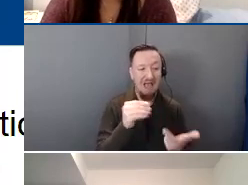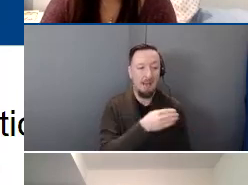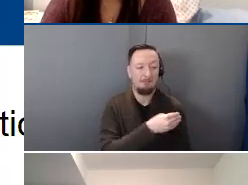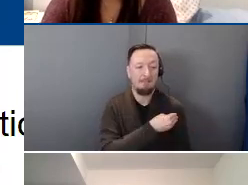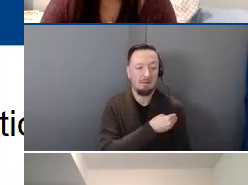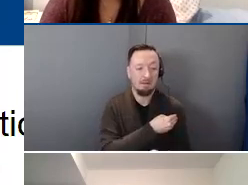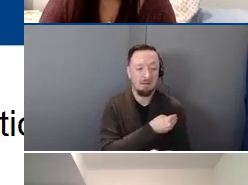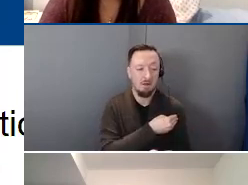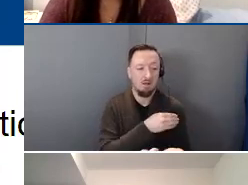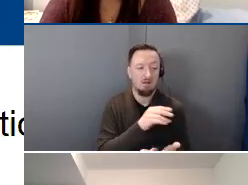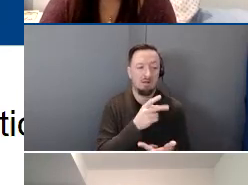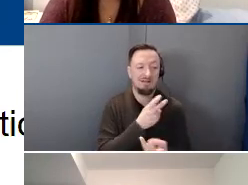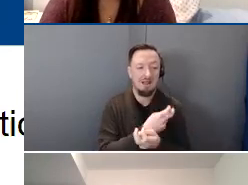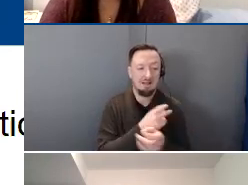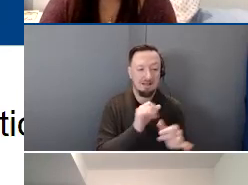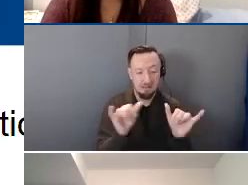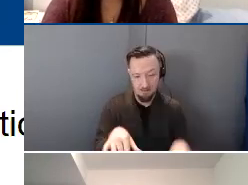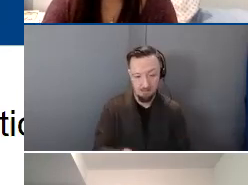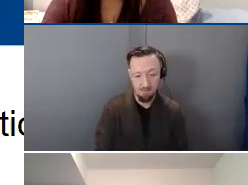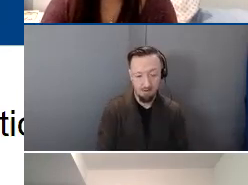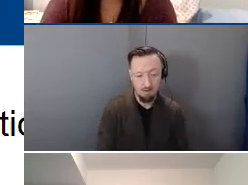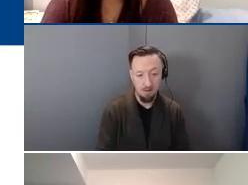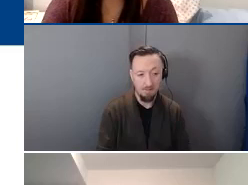musculoskeletal system.